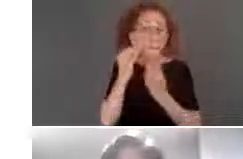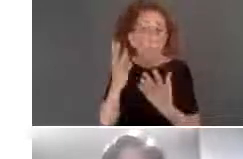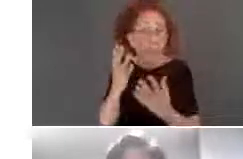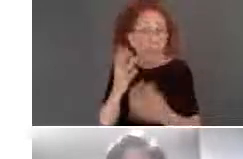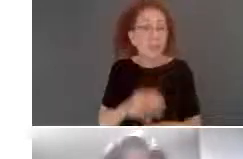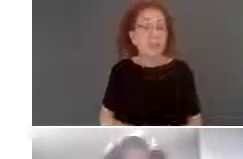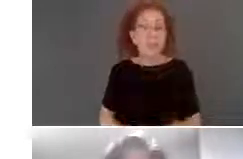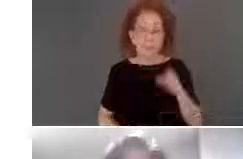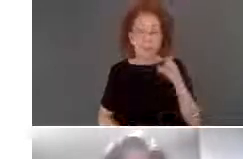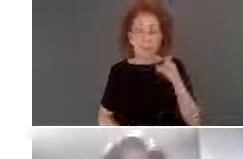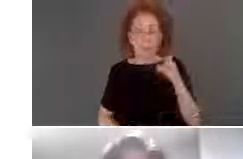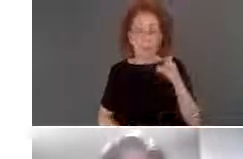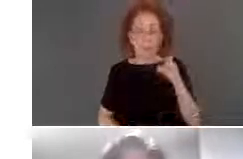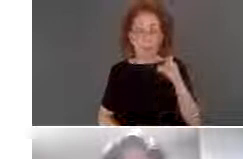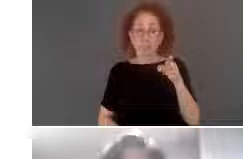So